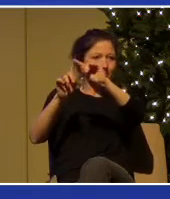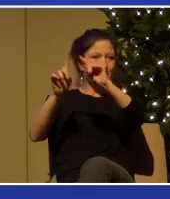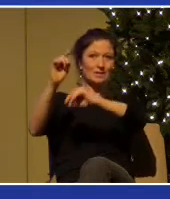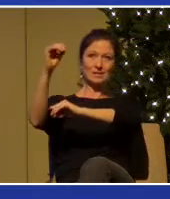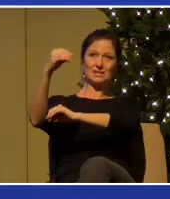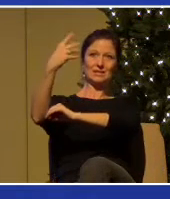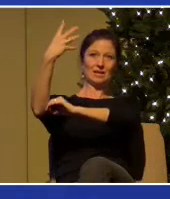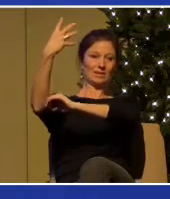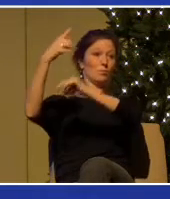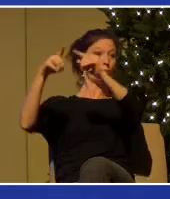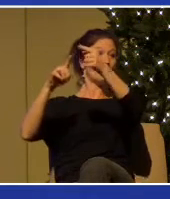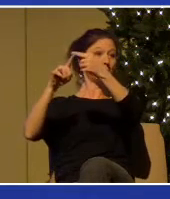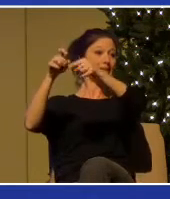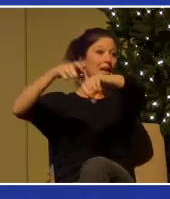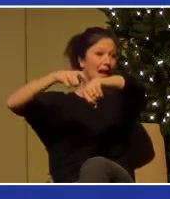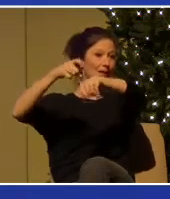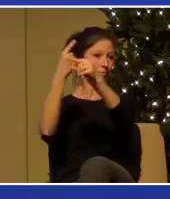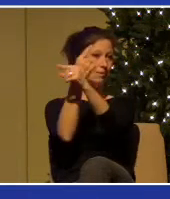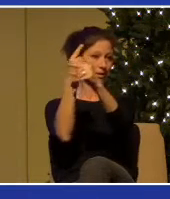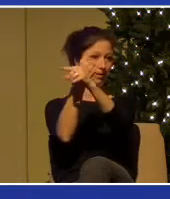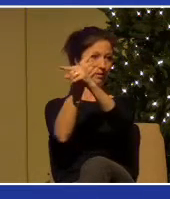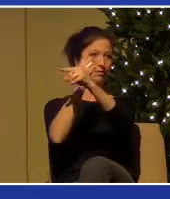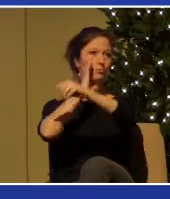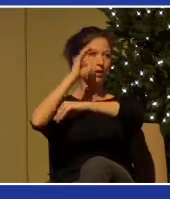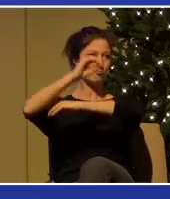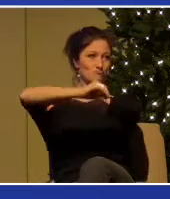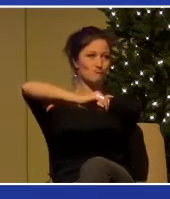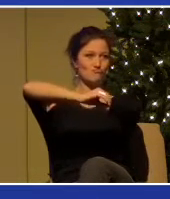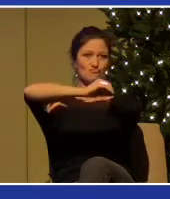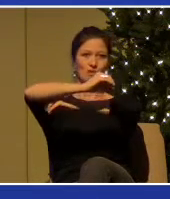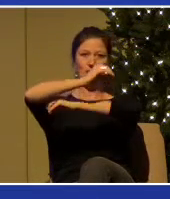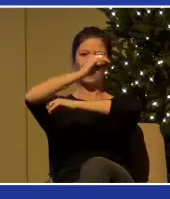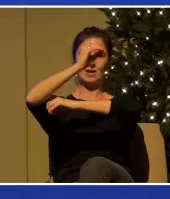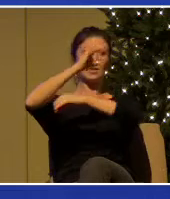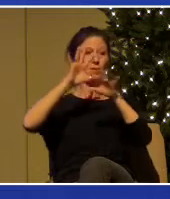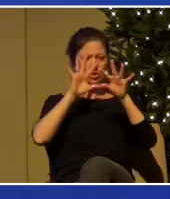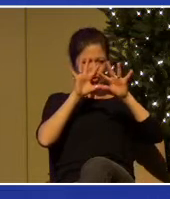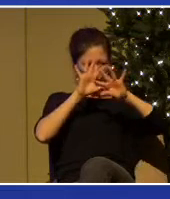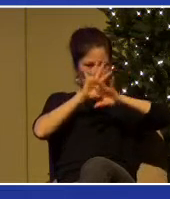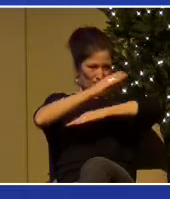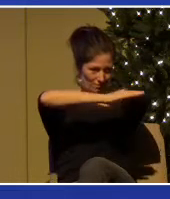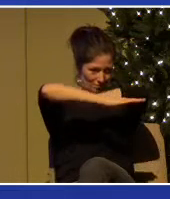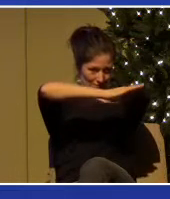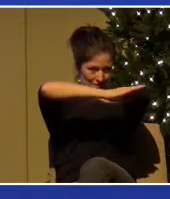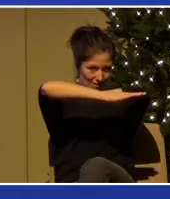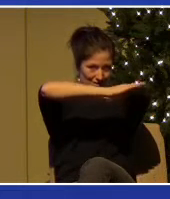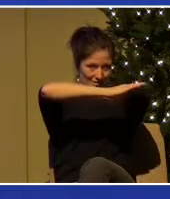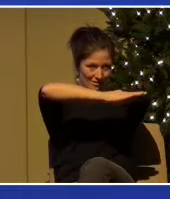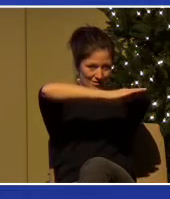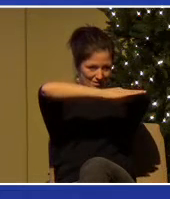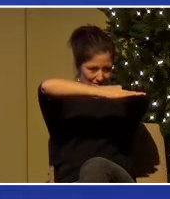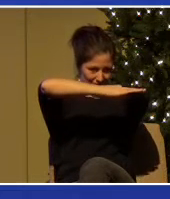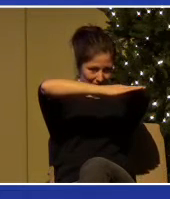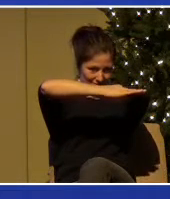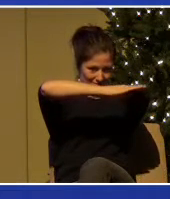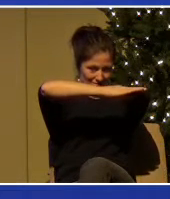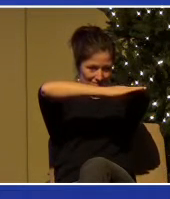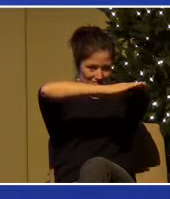time, rises. And so in the darkness and in the pre-dawn darkness and the beginning of